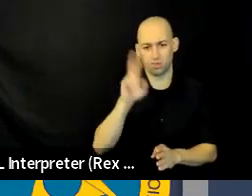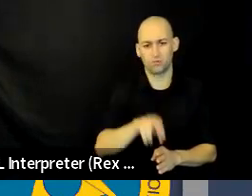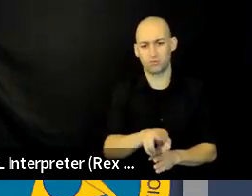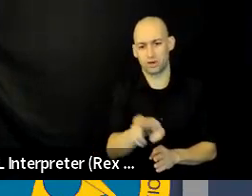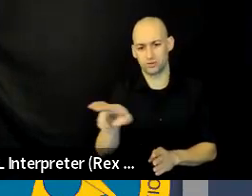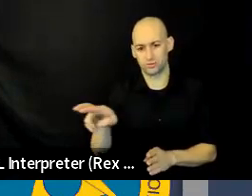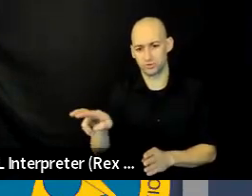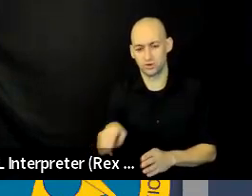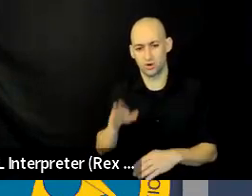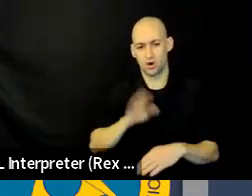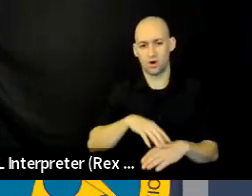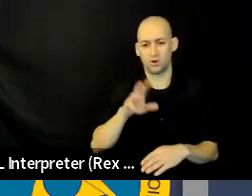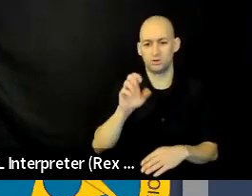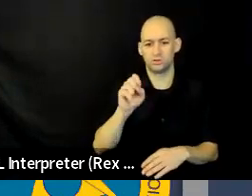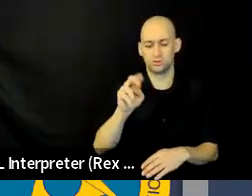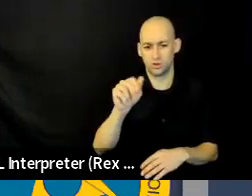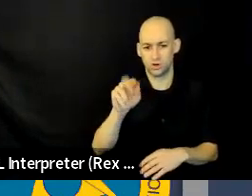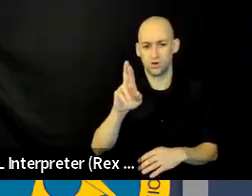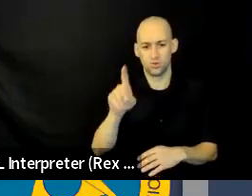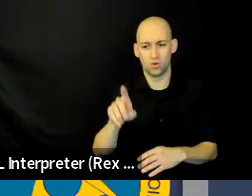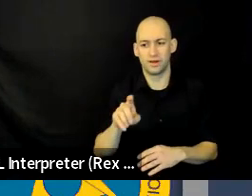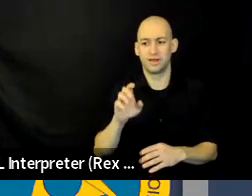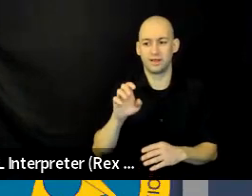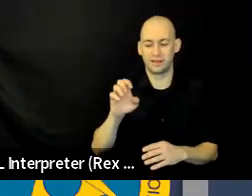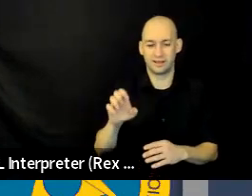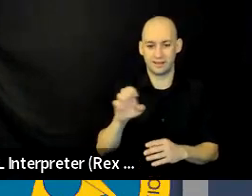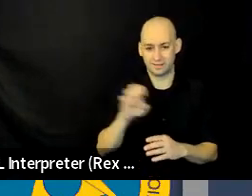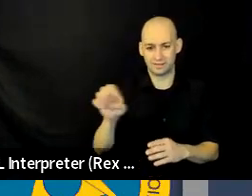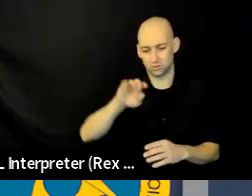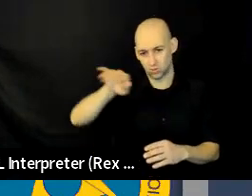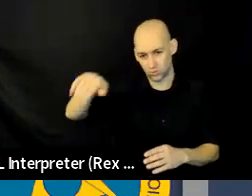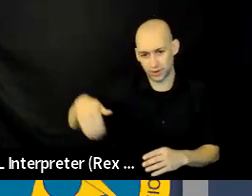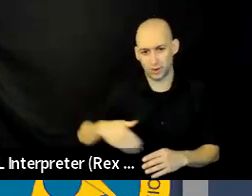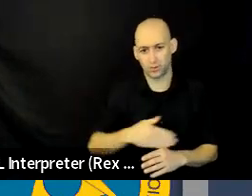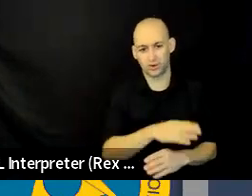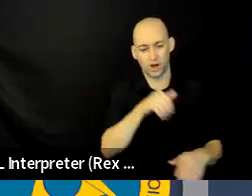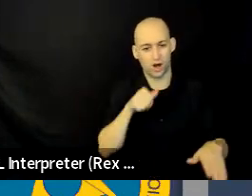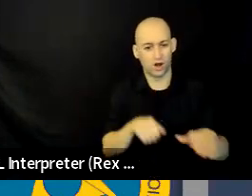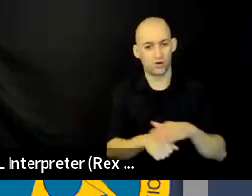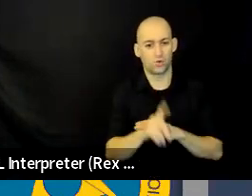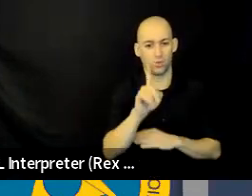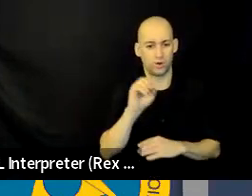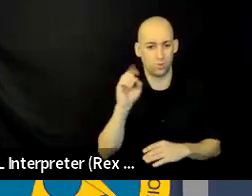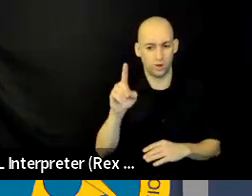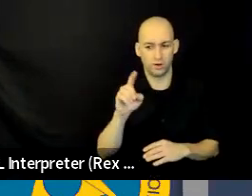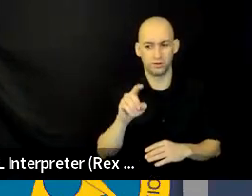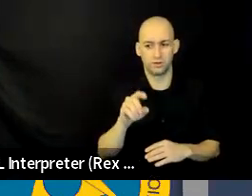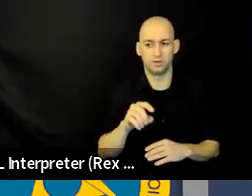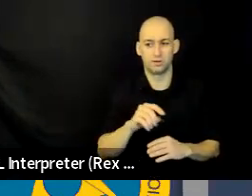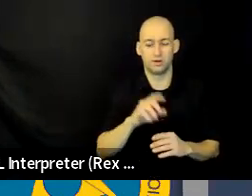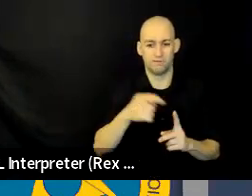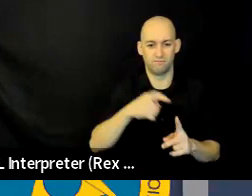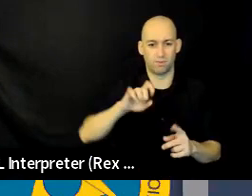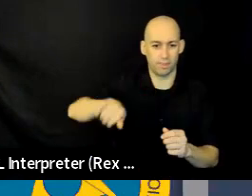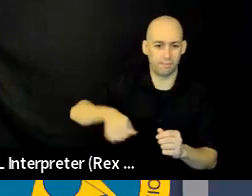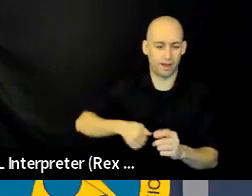on Wilsona Road. Oh, and come around that way. East, go around under the 101, come around on Wilsona Road from the back, and then go